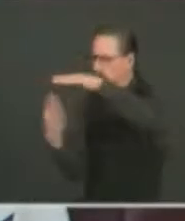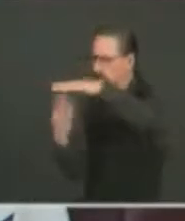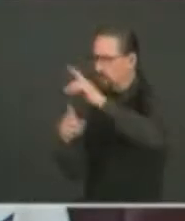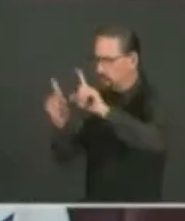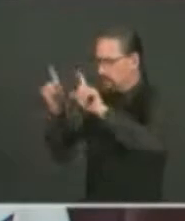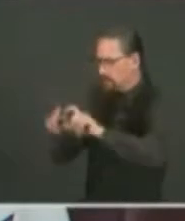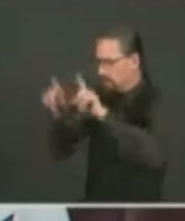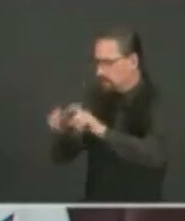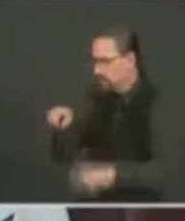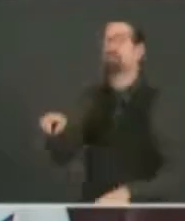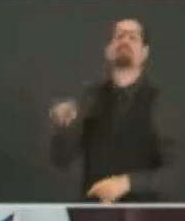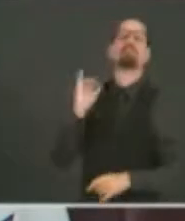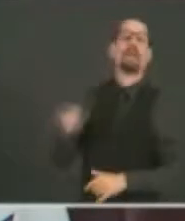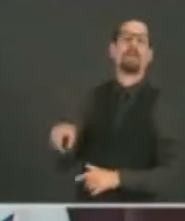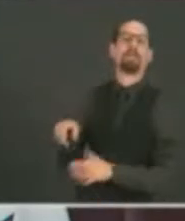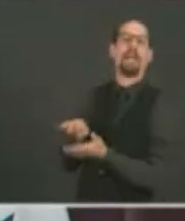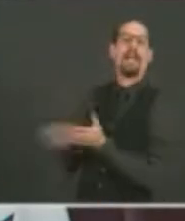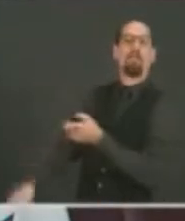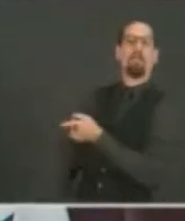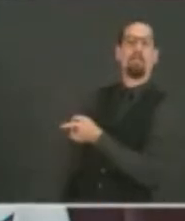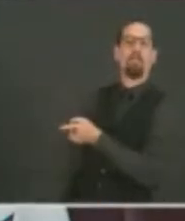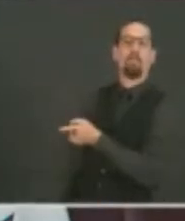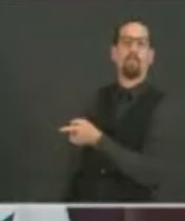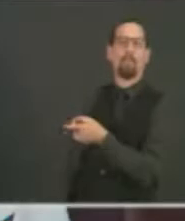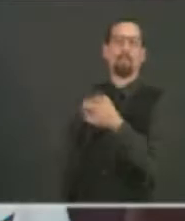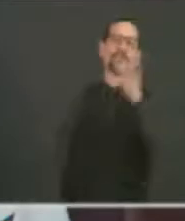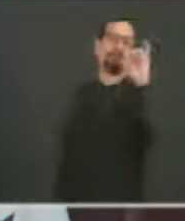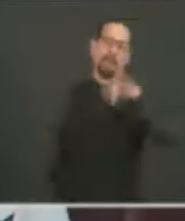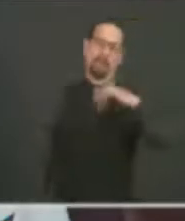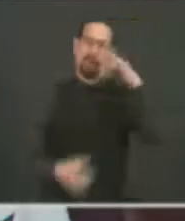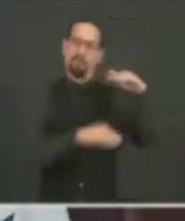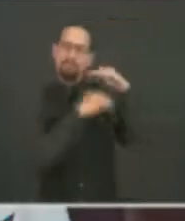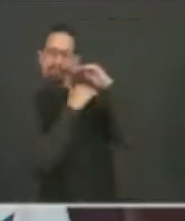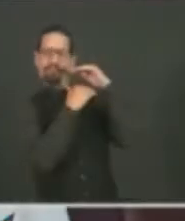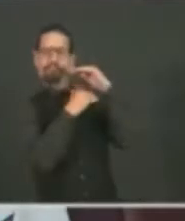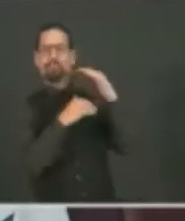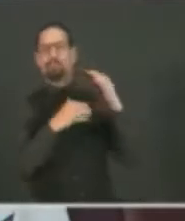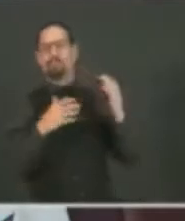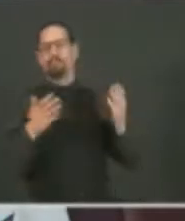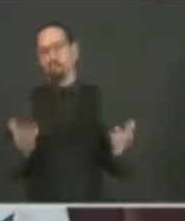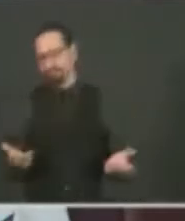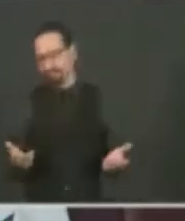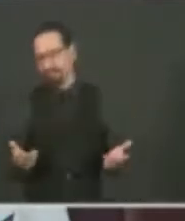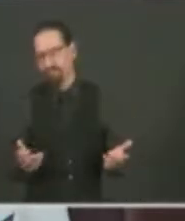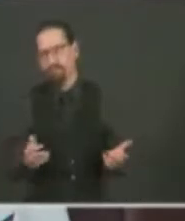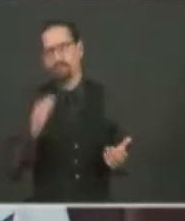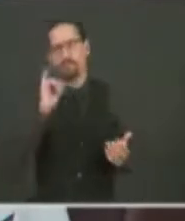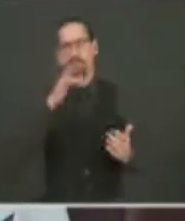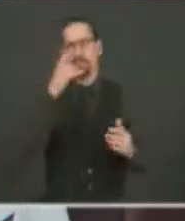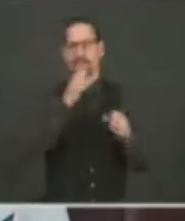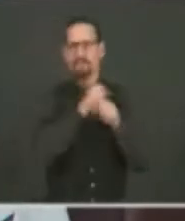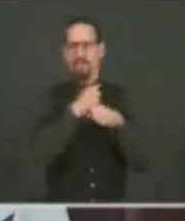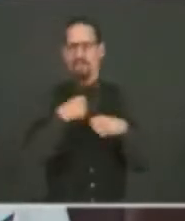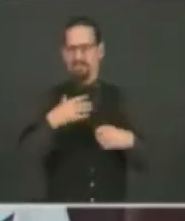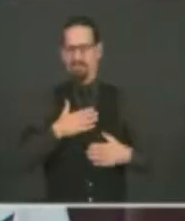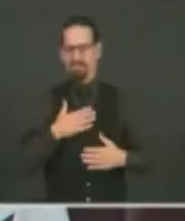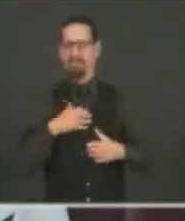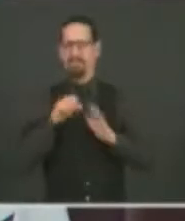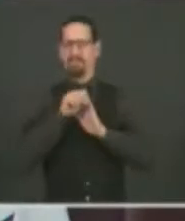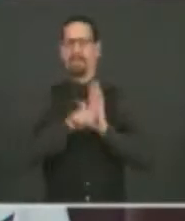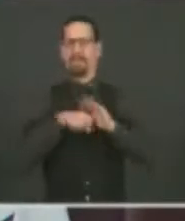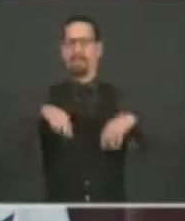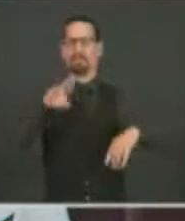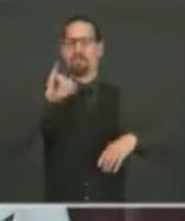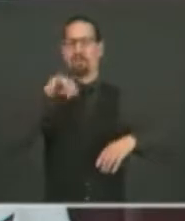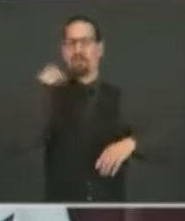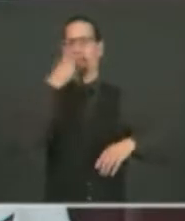lead to an outbreak, and if there's something more the administration could do to have prevented this or to put a lid on it,